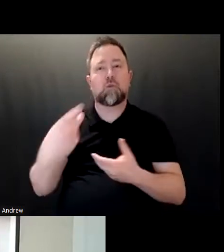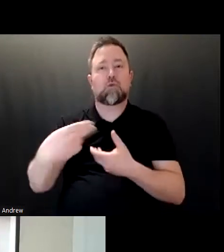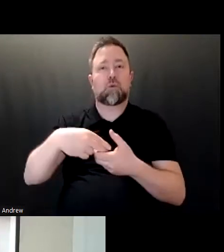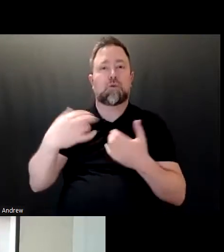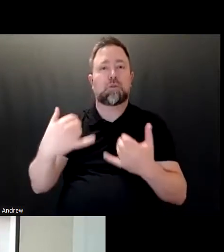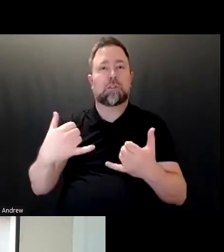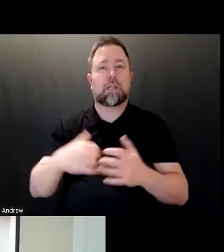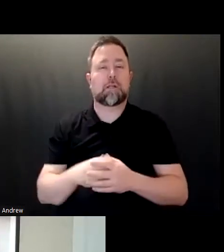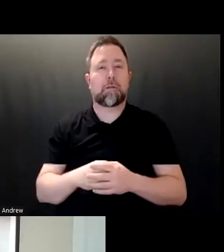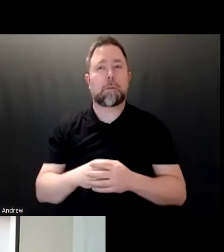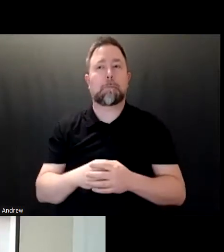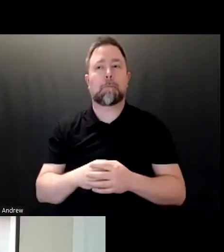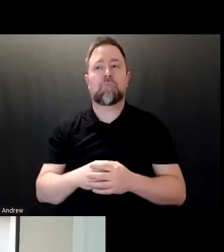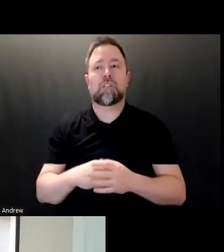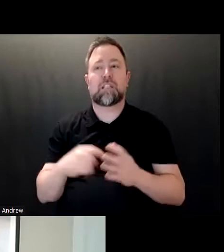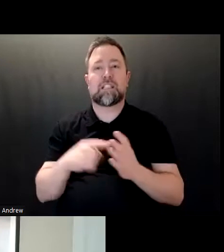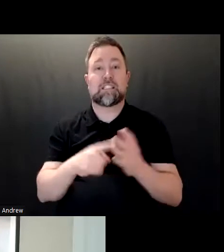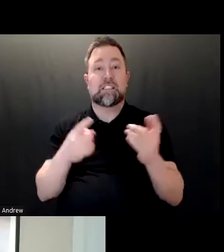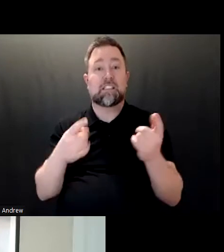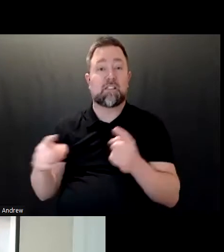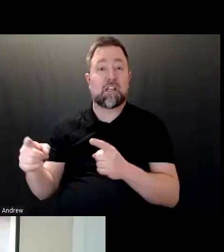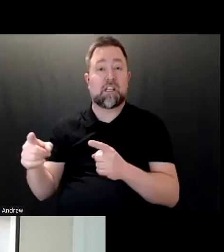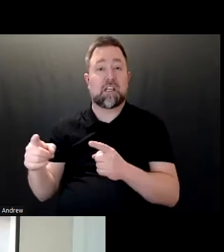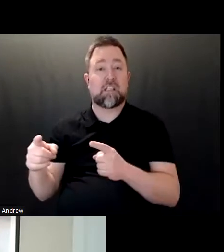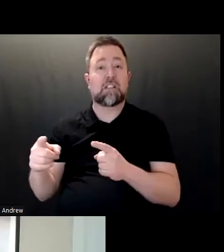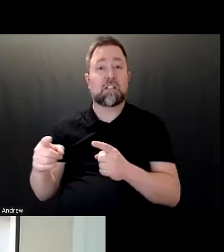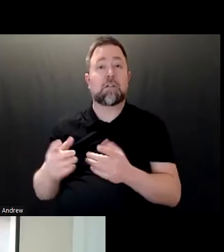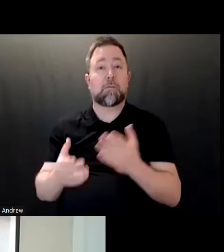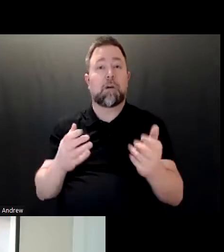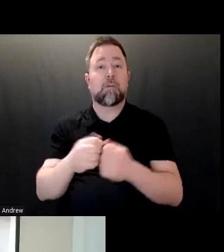gallery. This is our main tour route when you come.